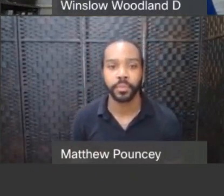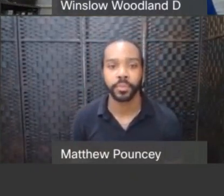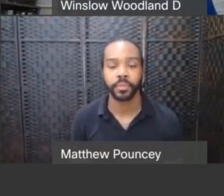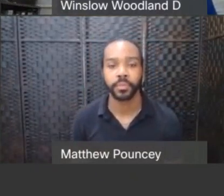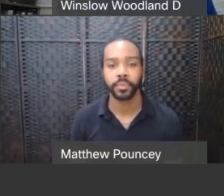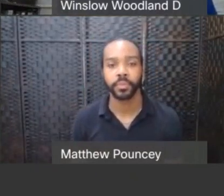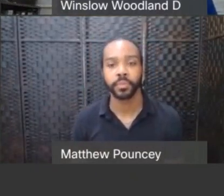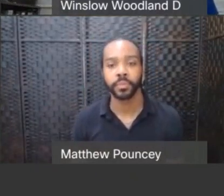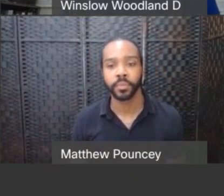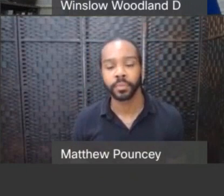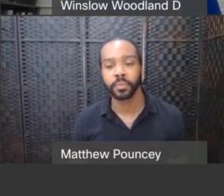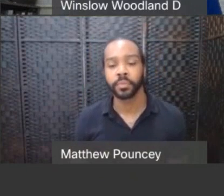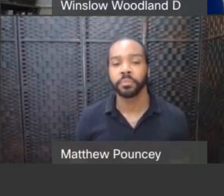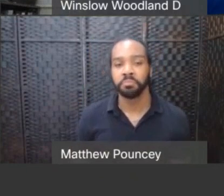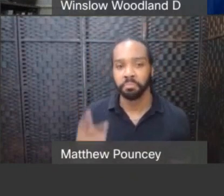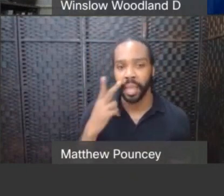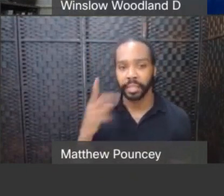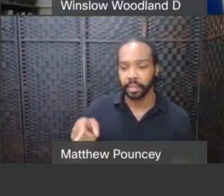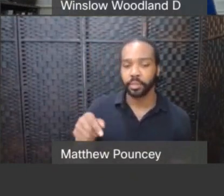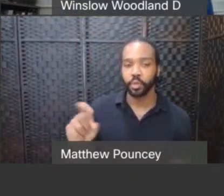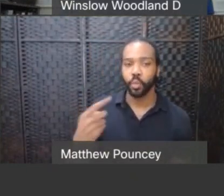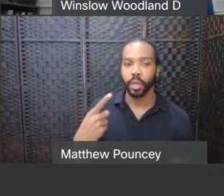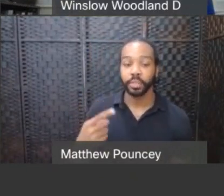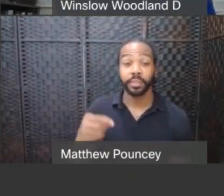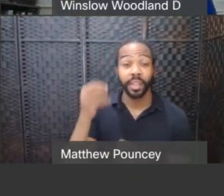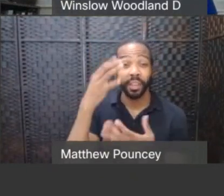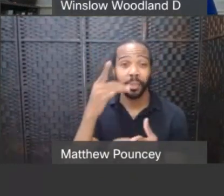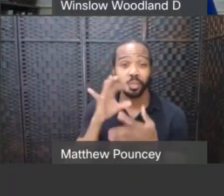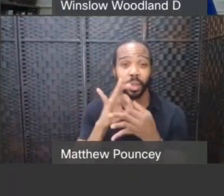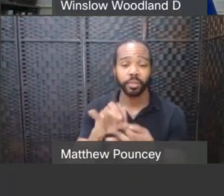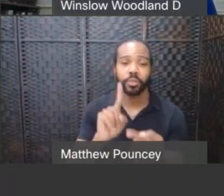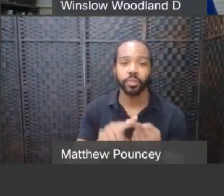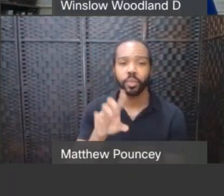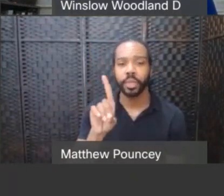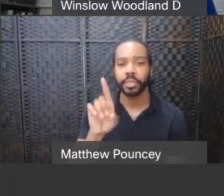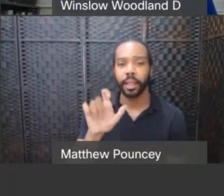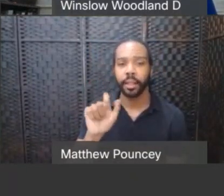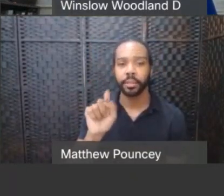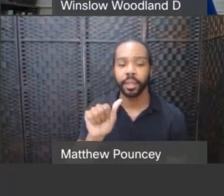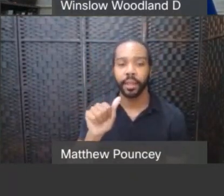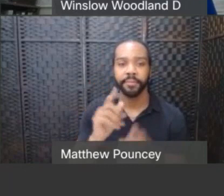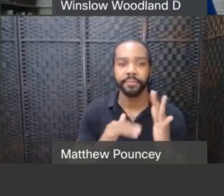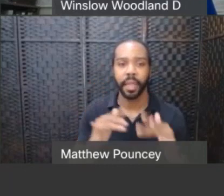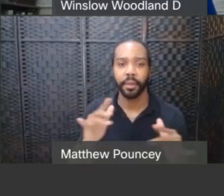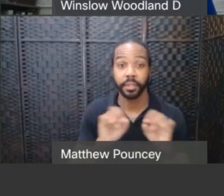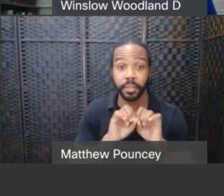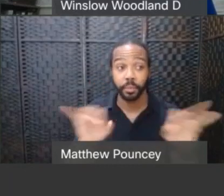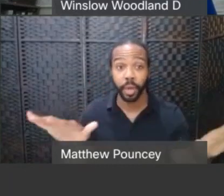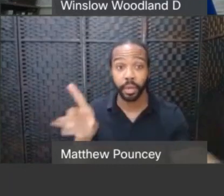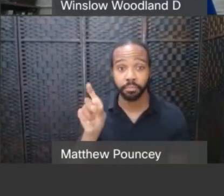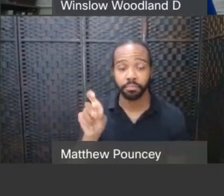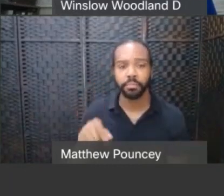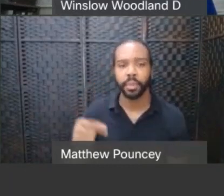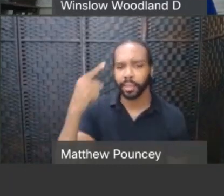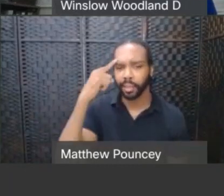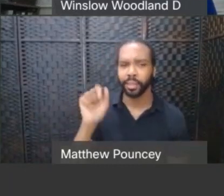we have a question. Is there any information on the version of the Delta variant spreading? I believe that question was answered.